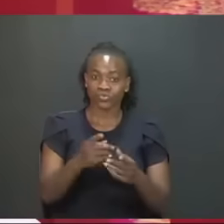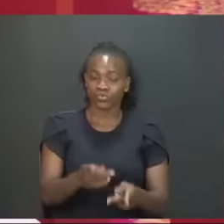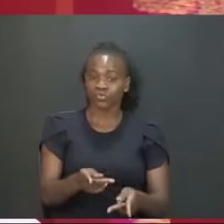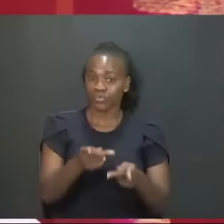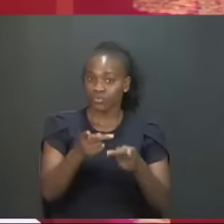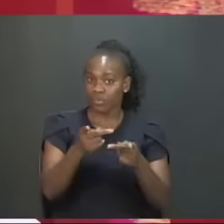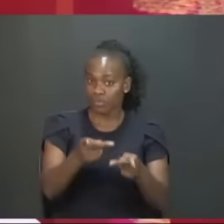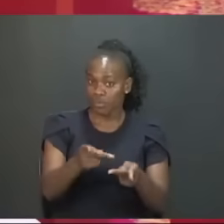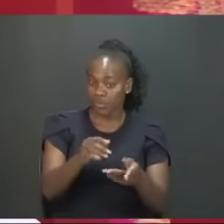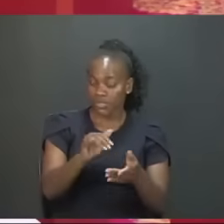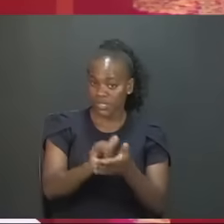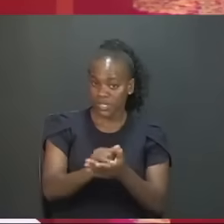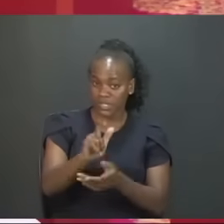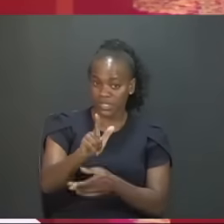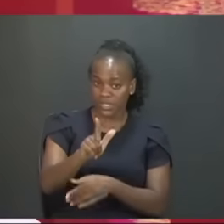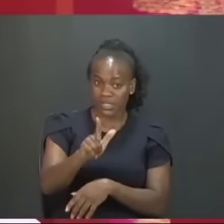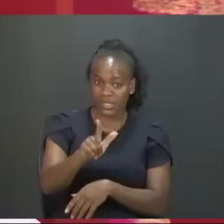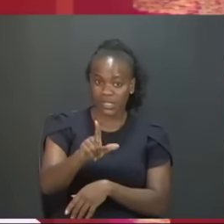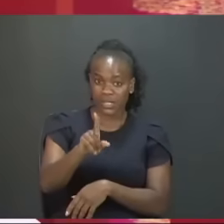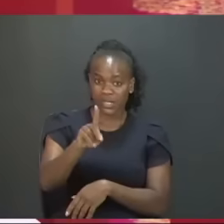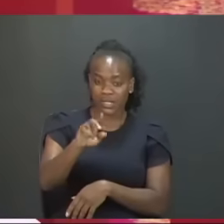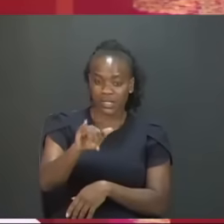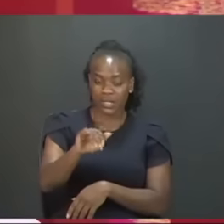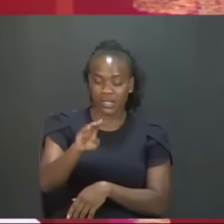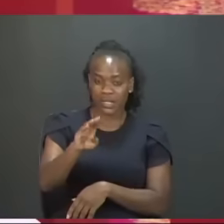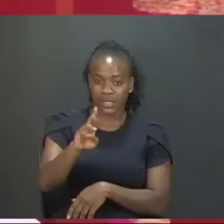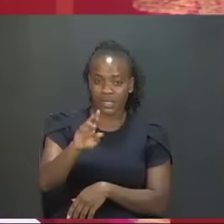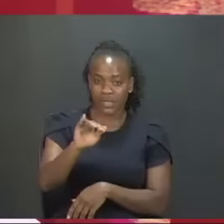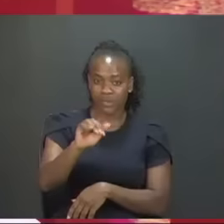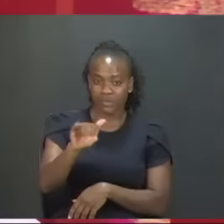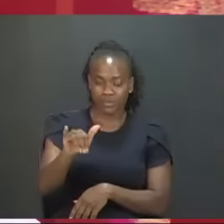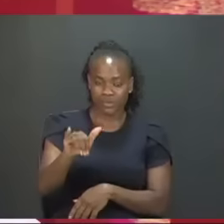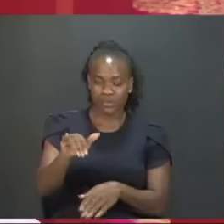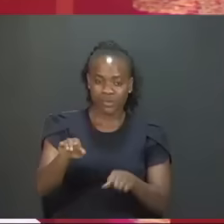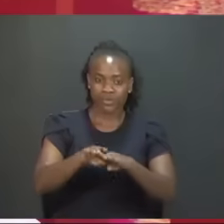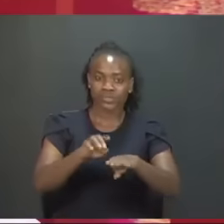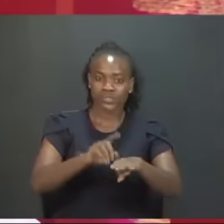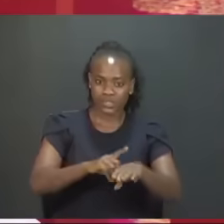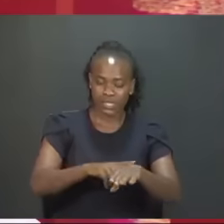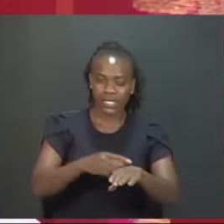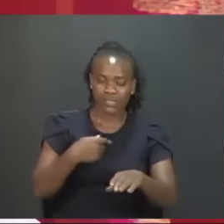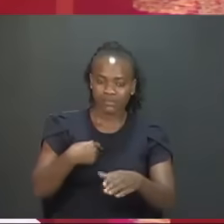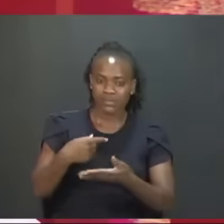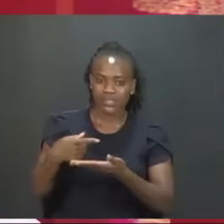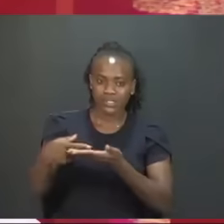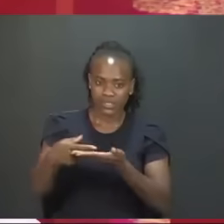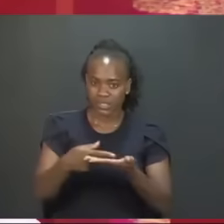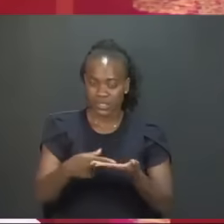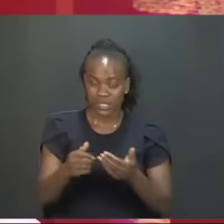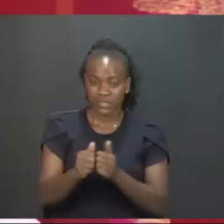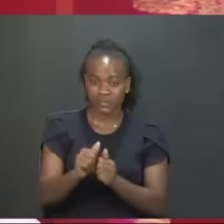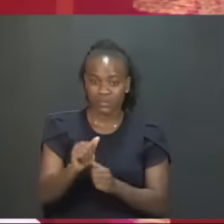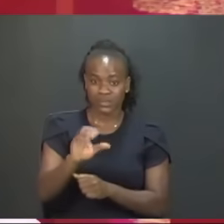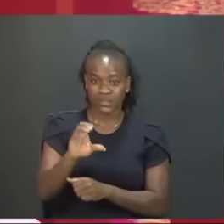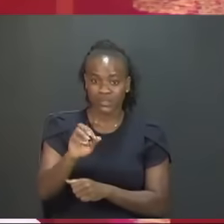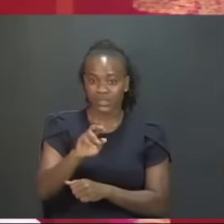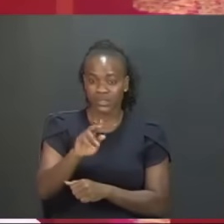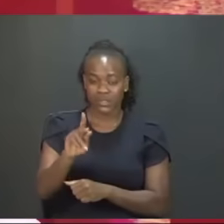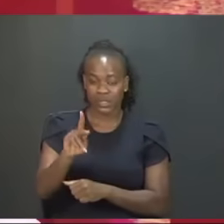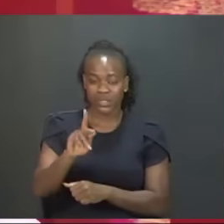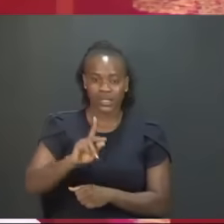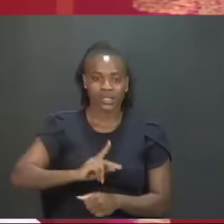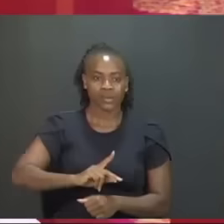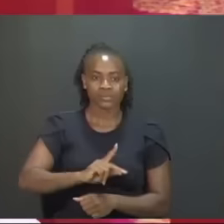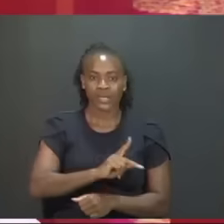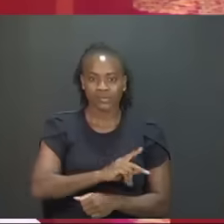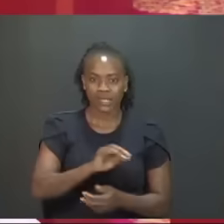extending the closing time of the library. That's a matter that I will take up with the clerk of Parliament, if